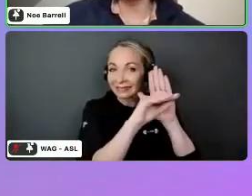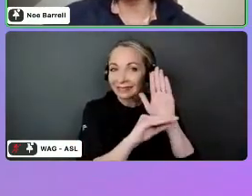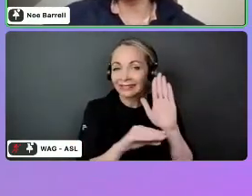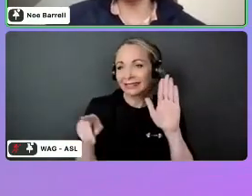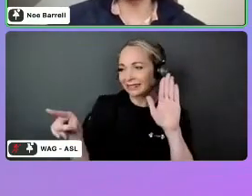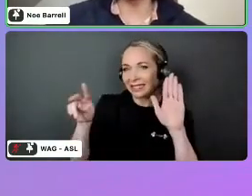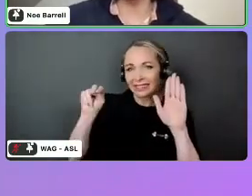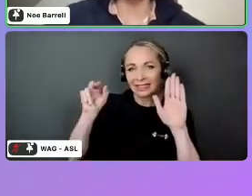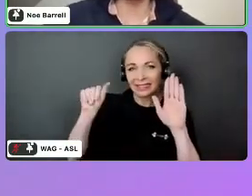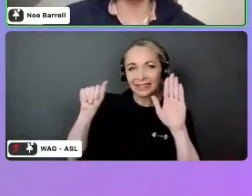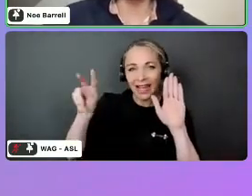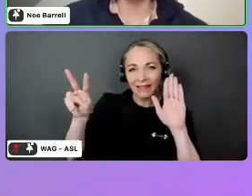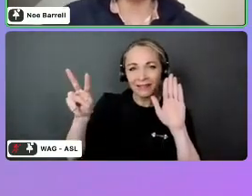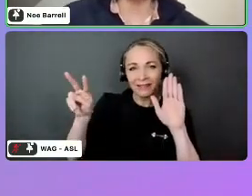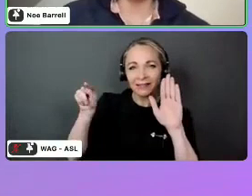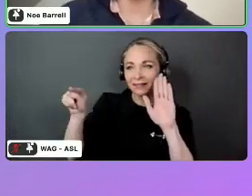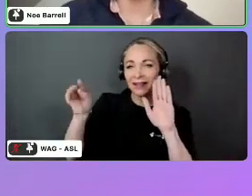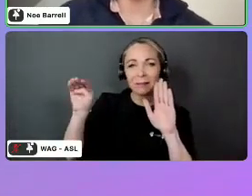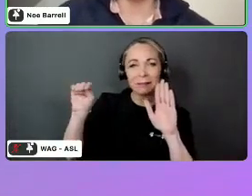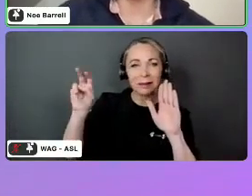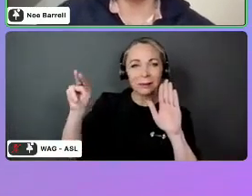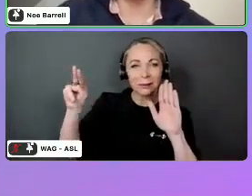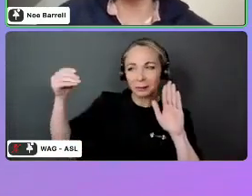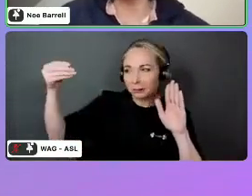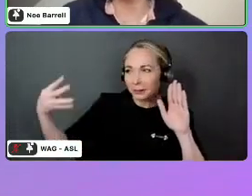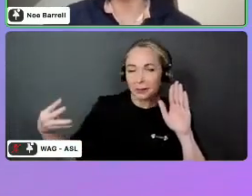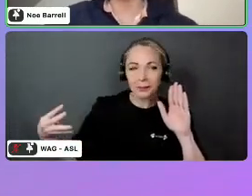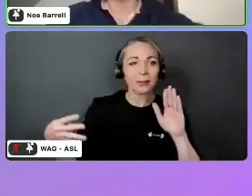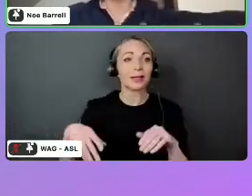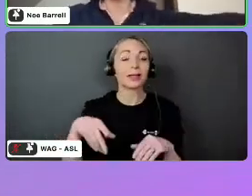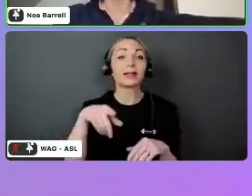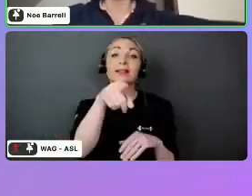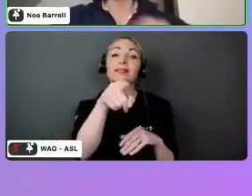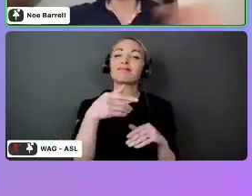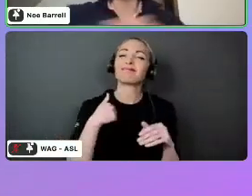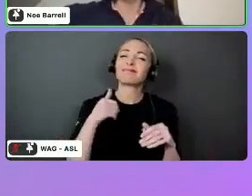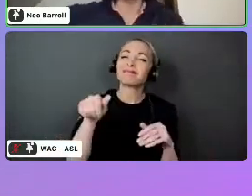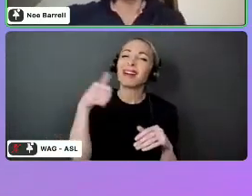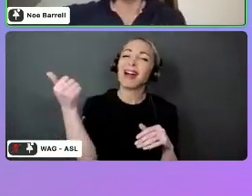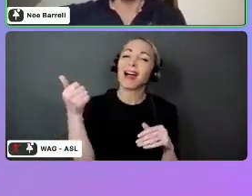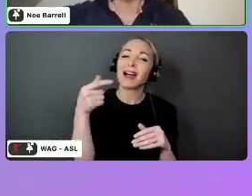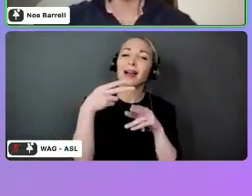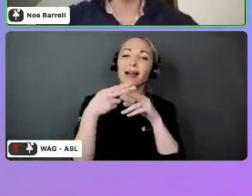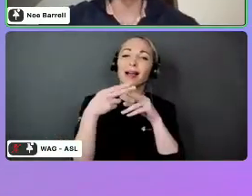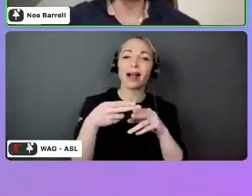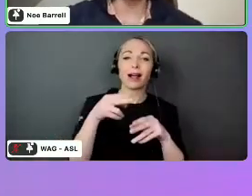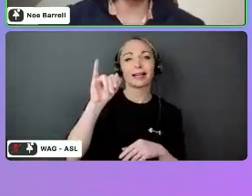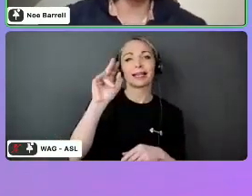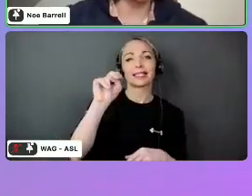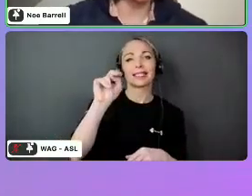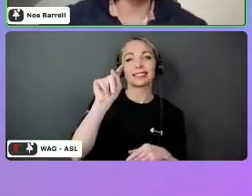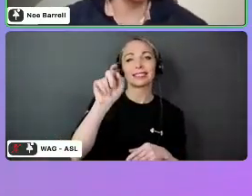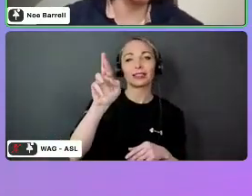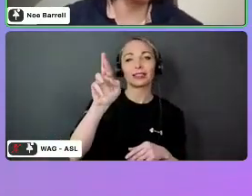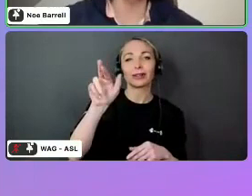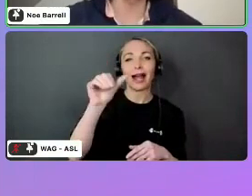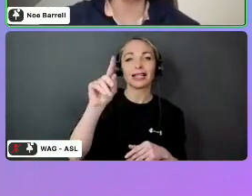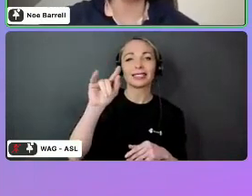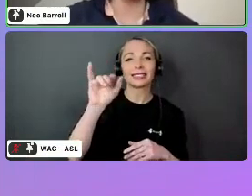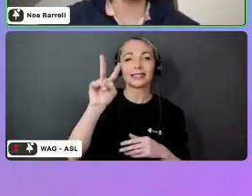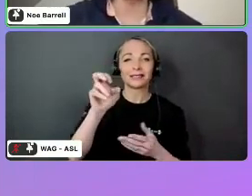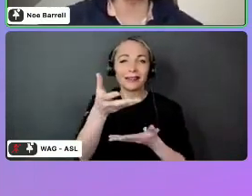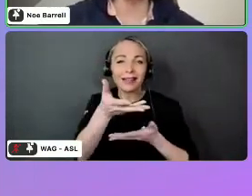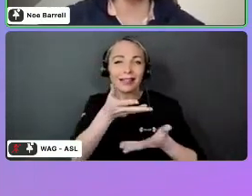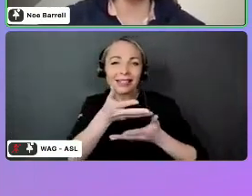then here, this is showing in our interactive elements tool what we actually do with this output. So this is from the Eastern